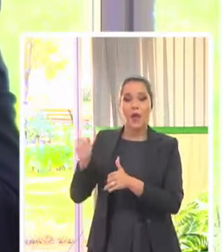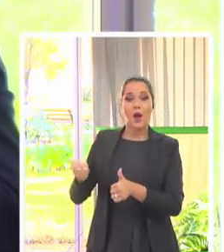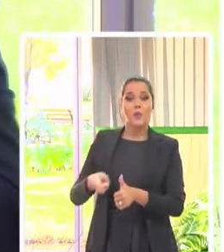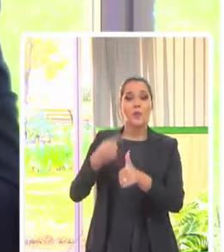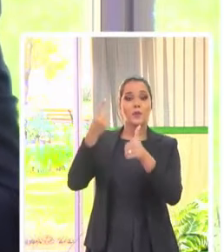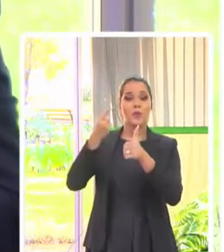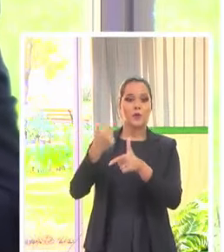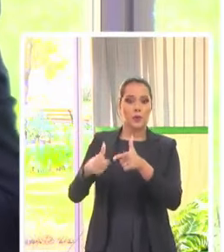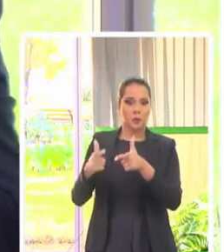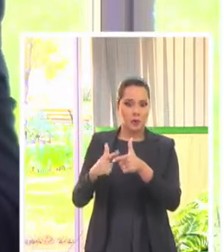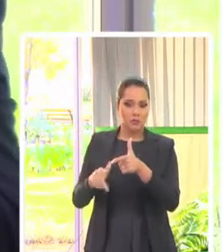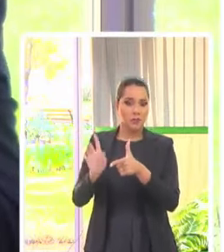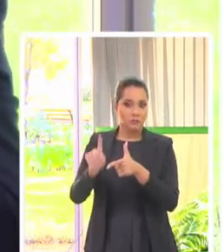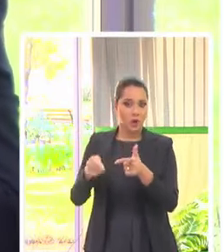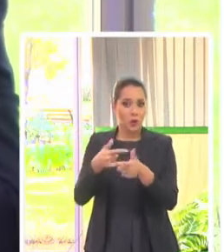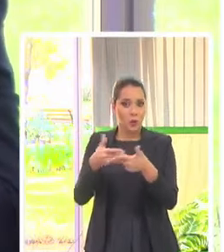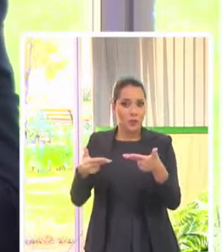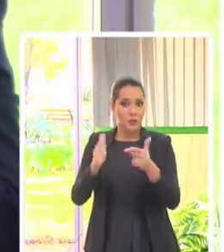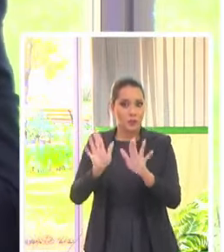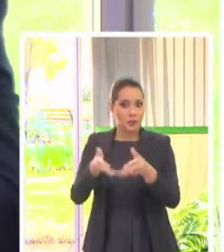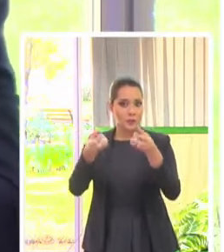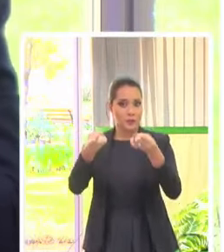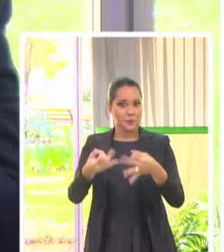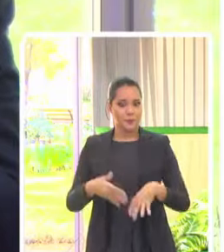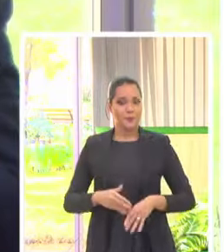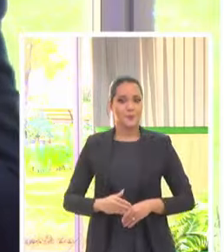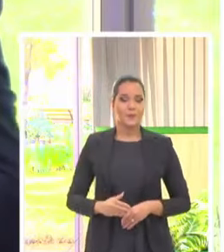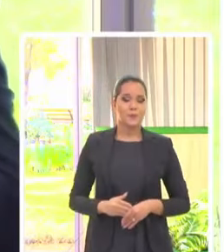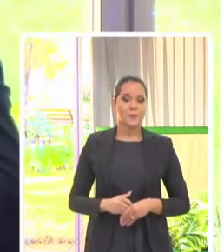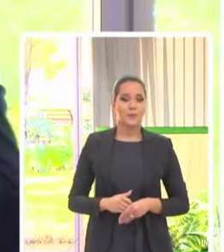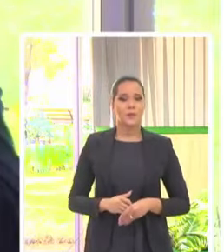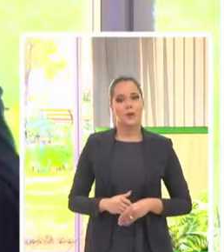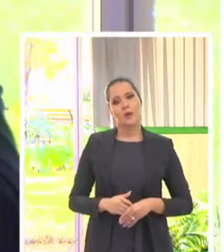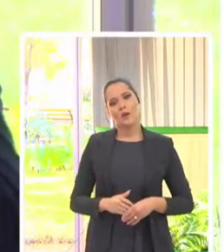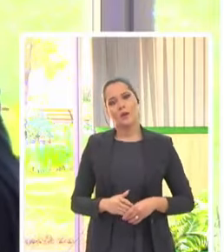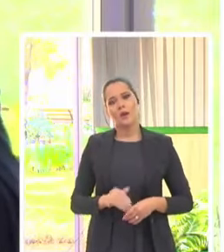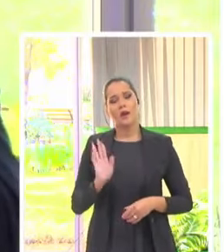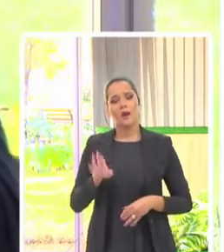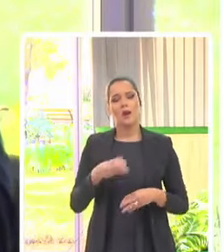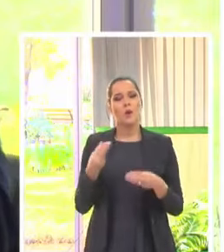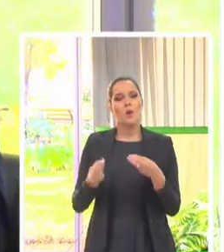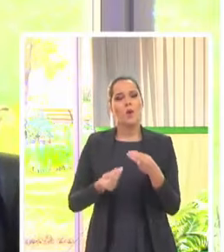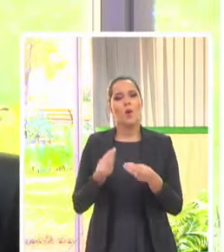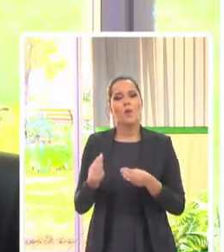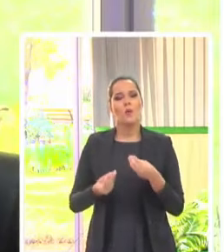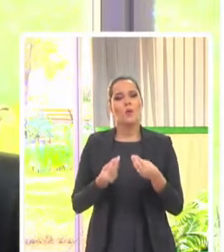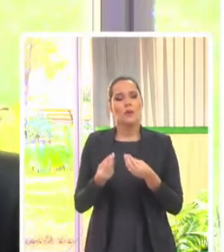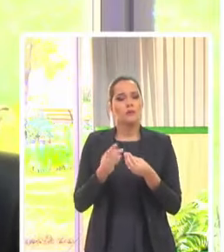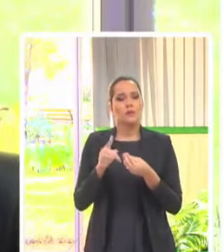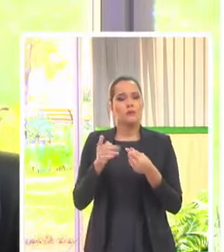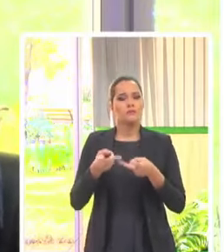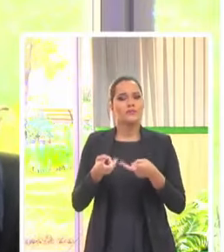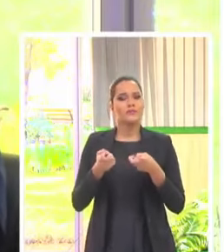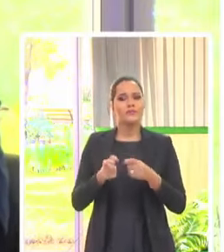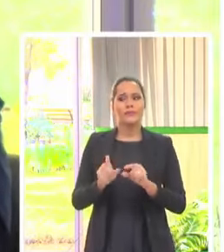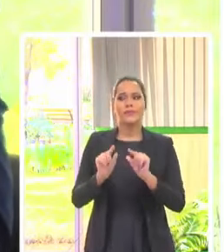is something that I mentioned, is how do you verify who you claim to be?